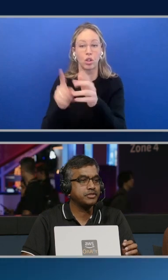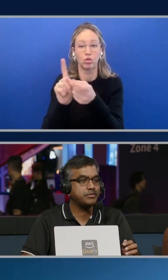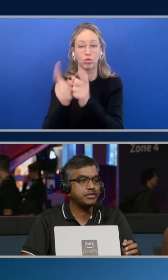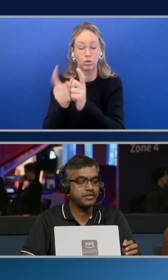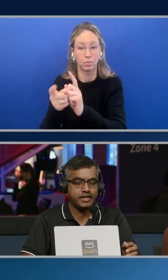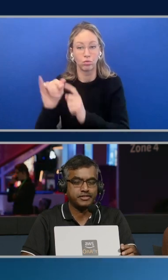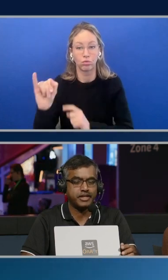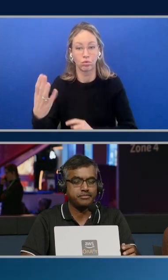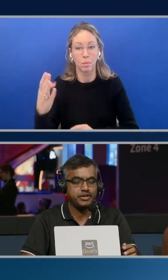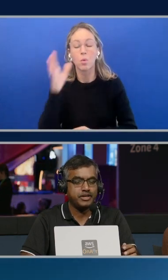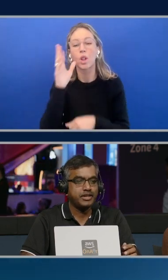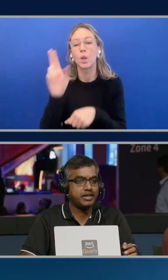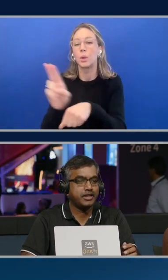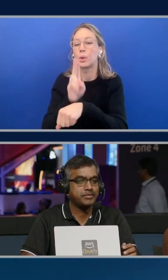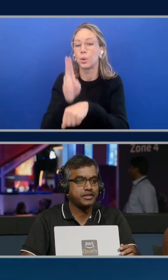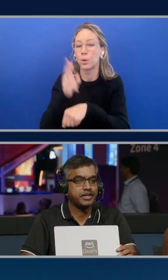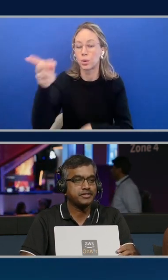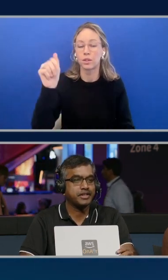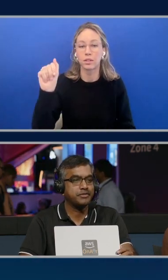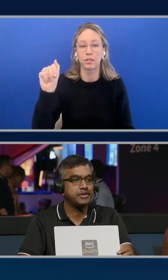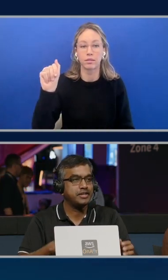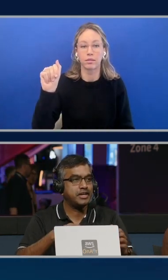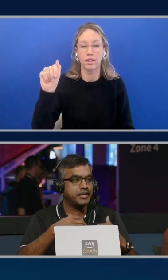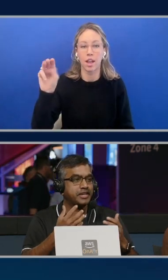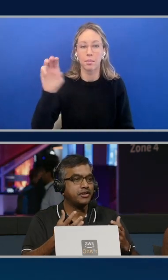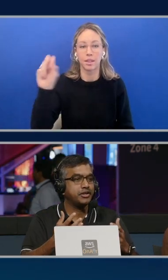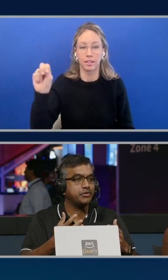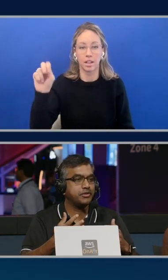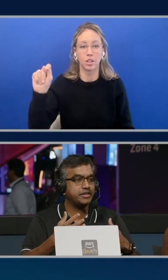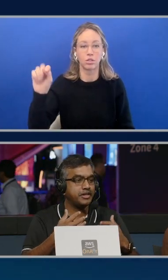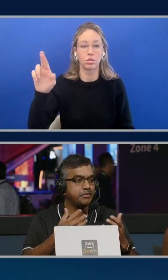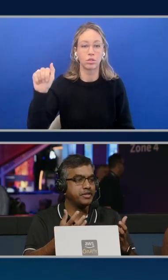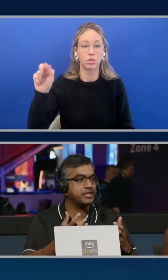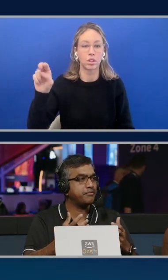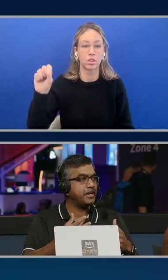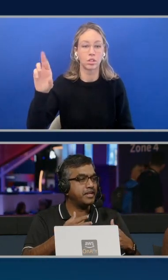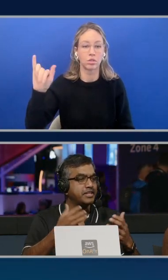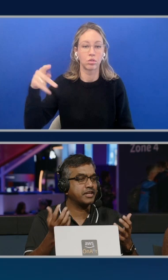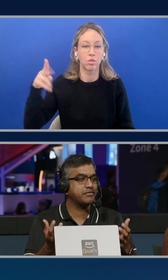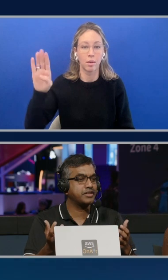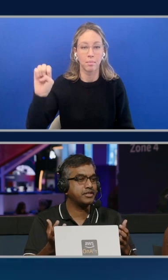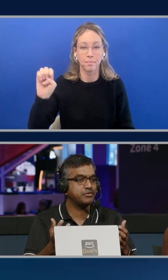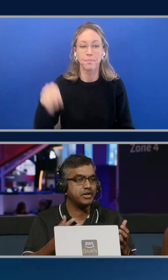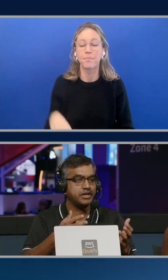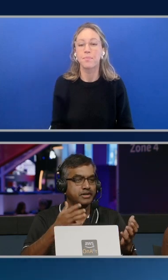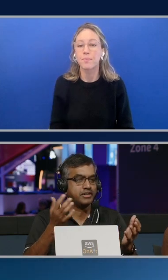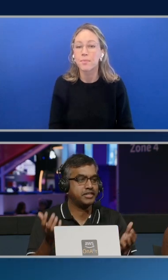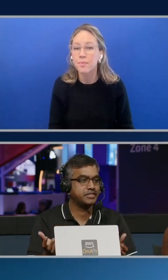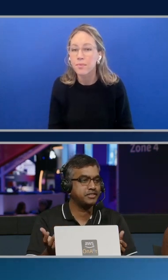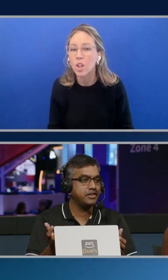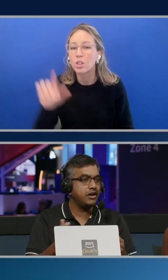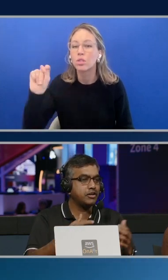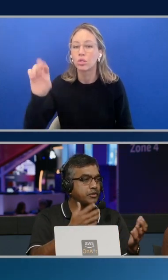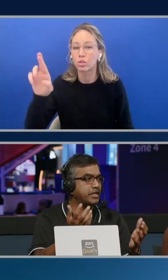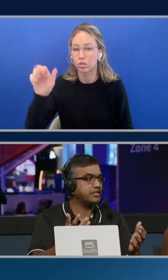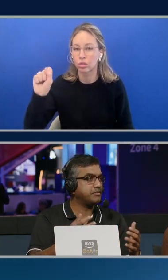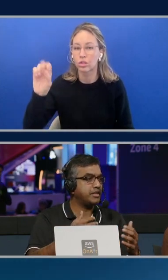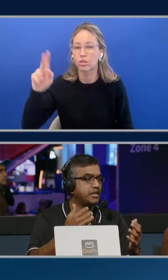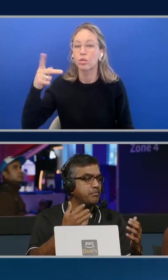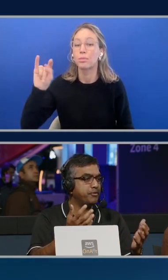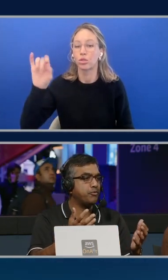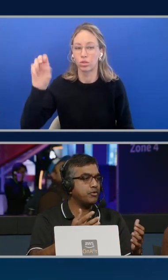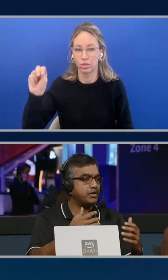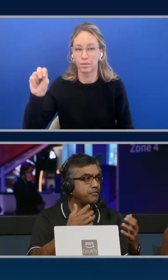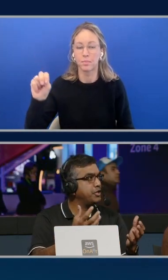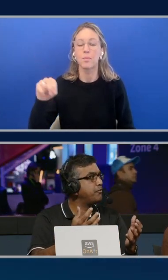to use Amazon Transcribe. Amazon Transcribe will take an audio as an MP3 file and then convert that to a text. Also, it accepts